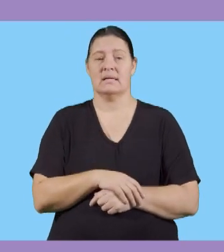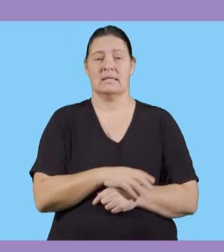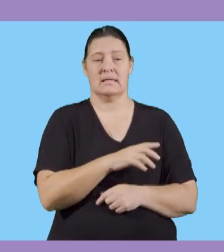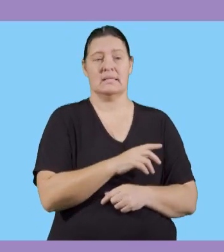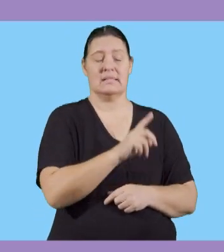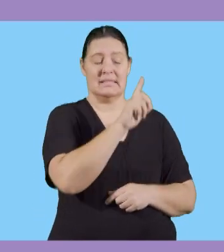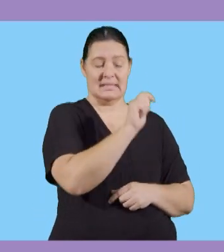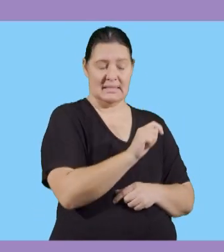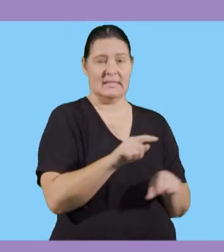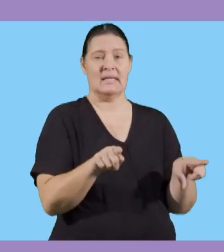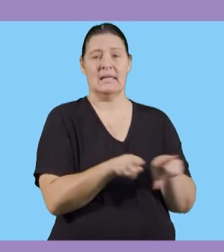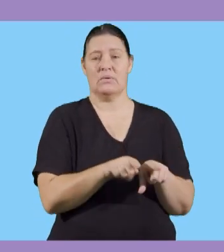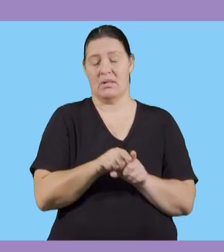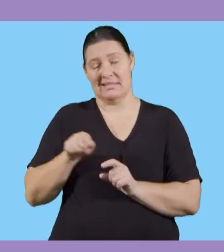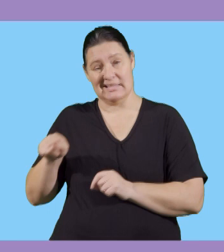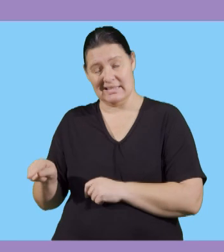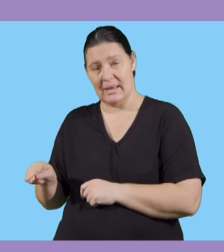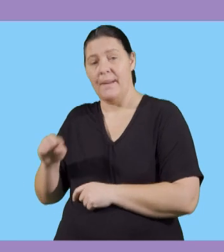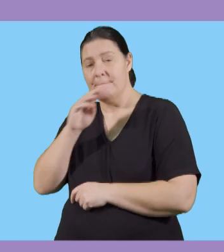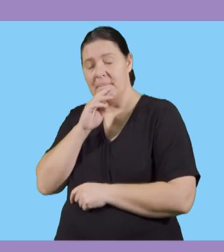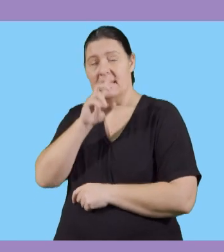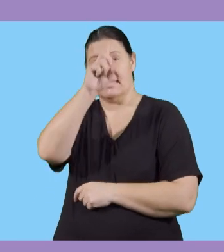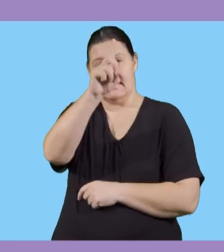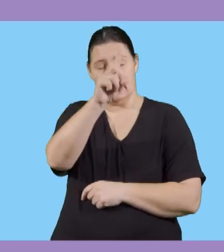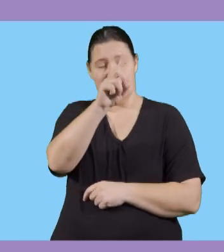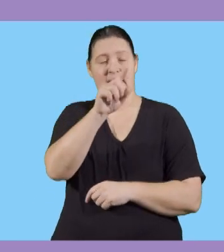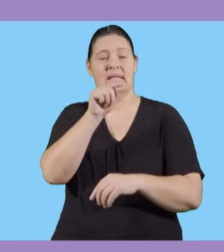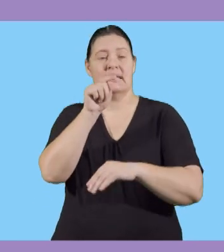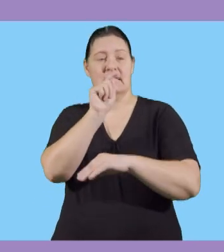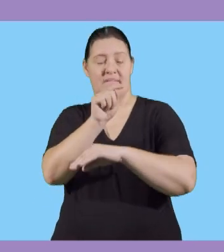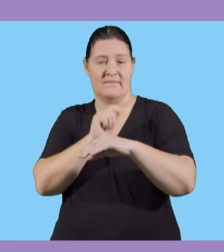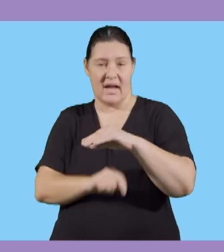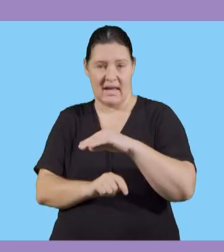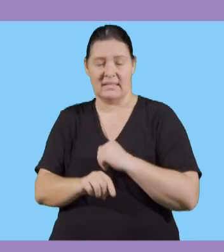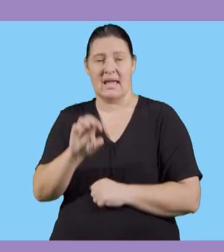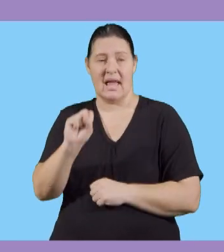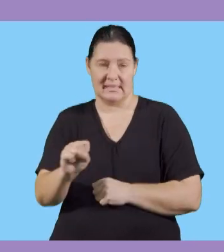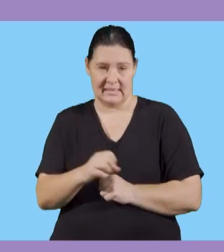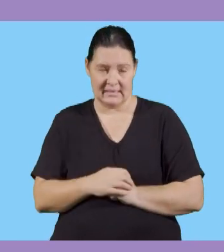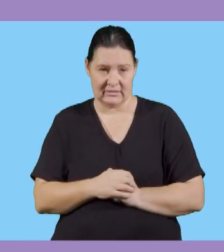T. And look at where T is. That means our formula is going to be distance divided by